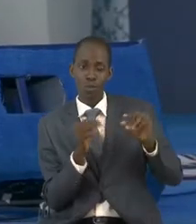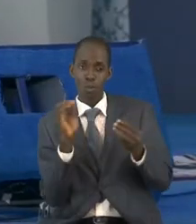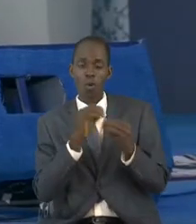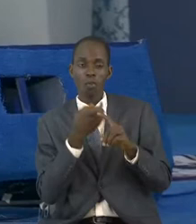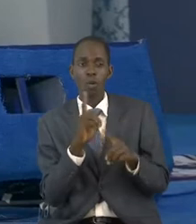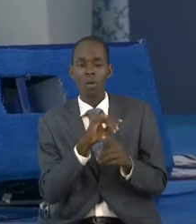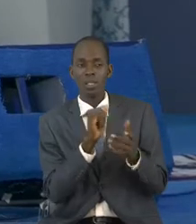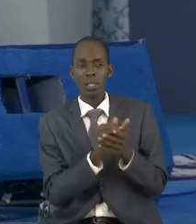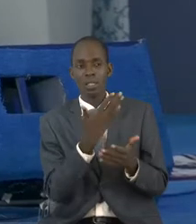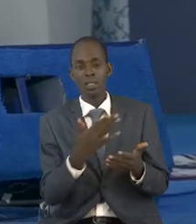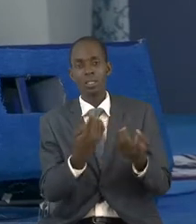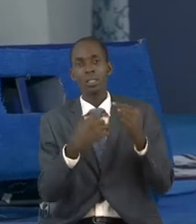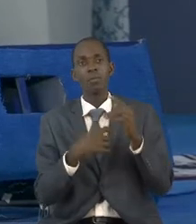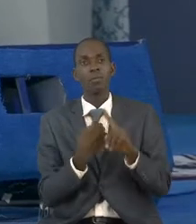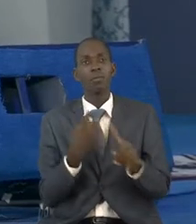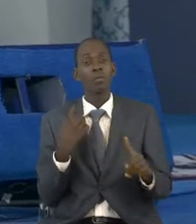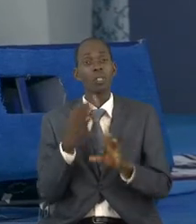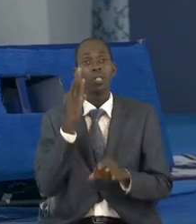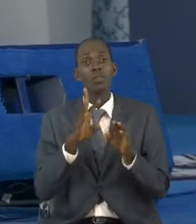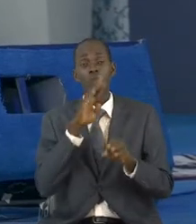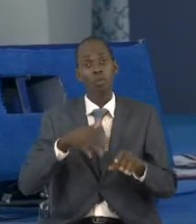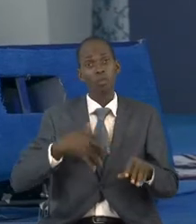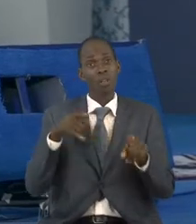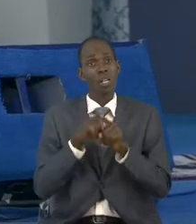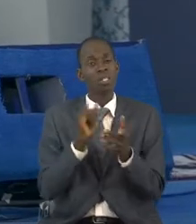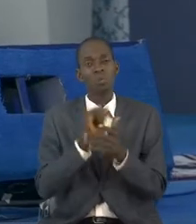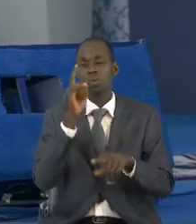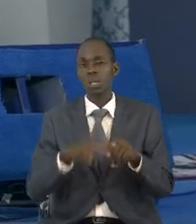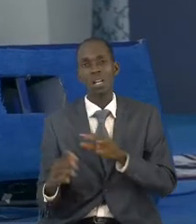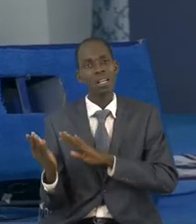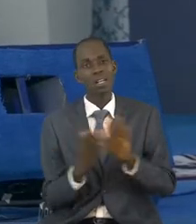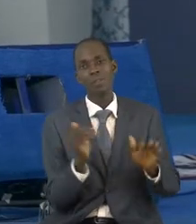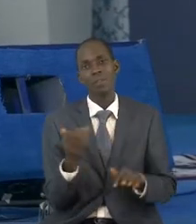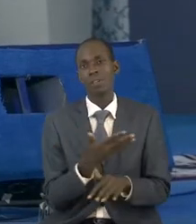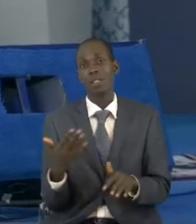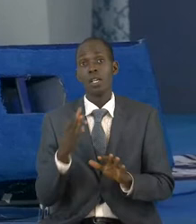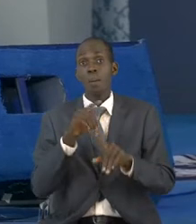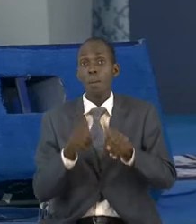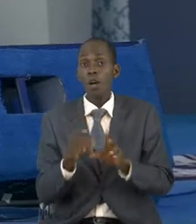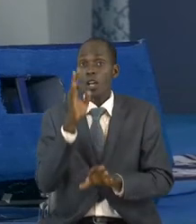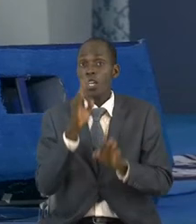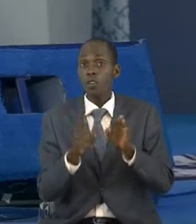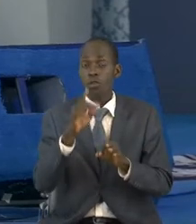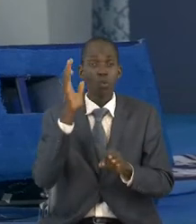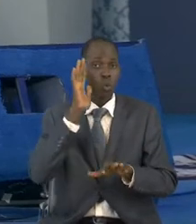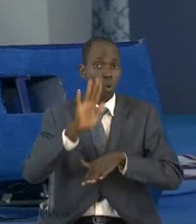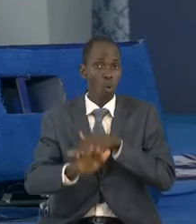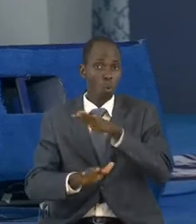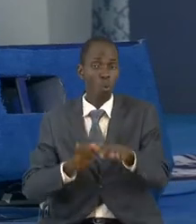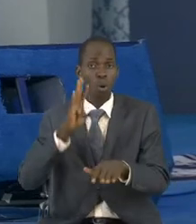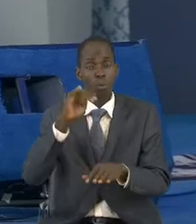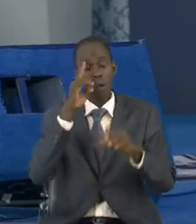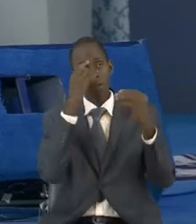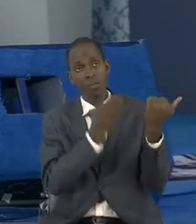like that, you can't forsake anything. But you know, if you're going to walk by faith, faith in the Lord, faith in